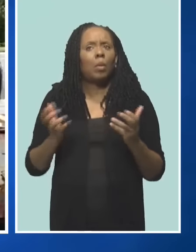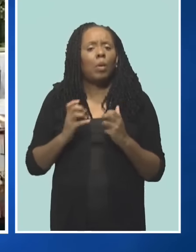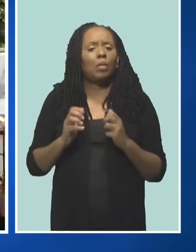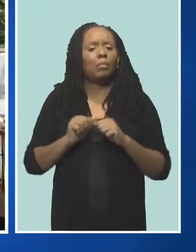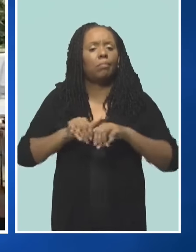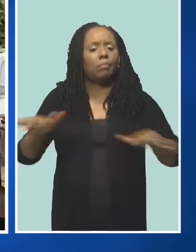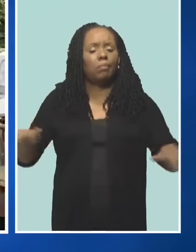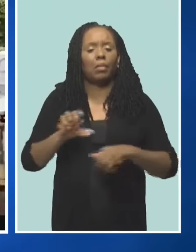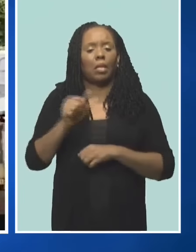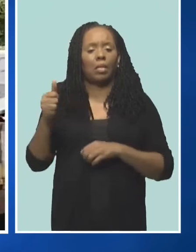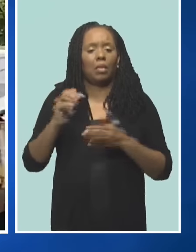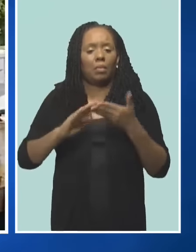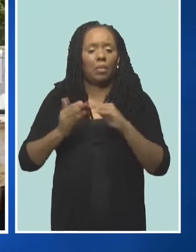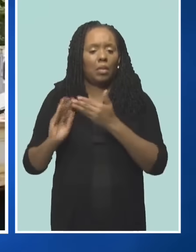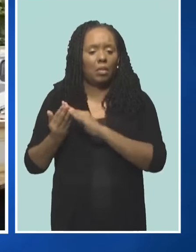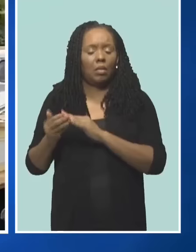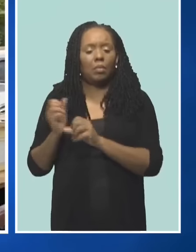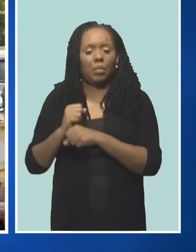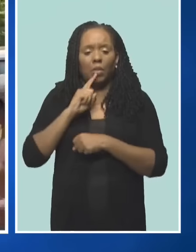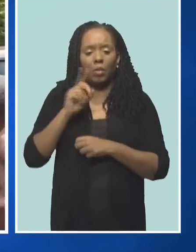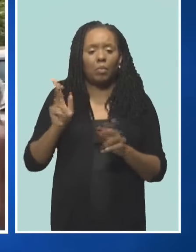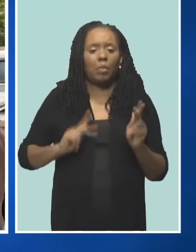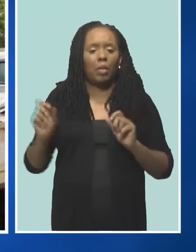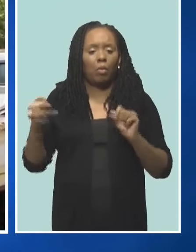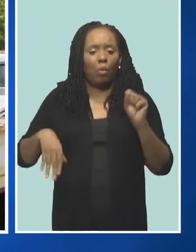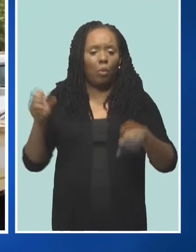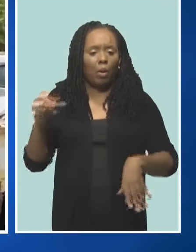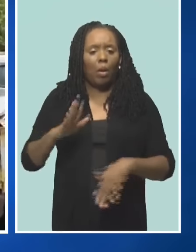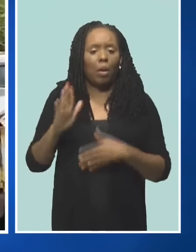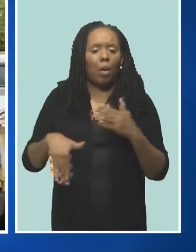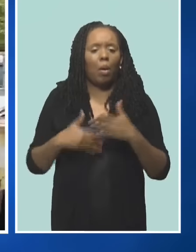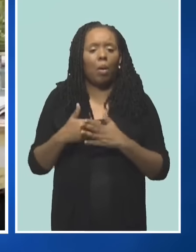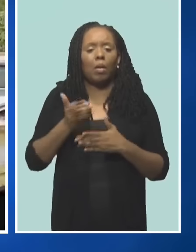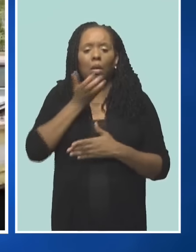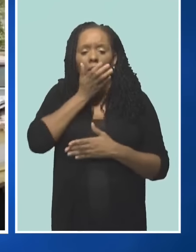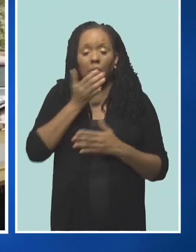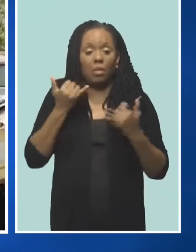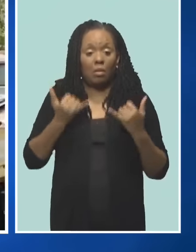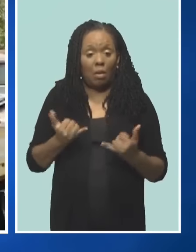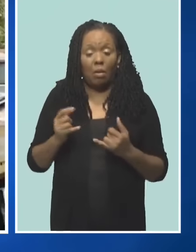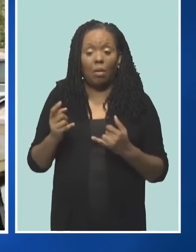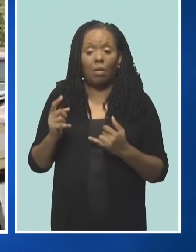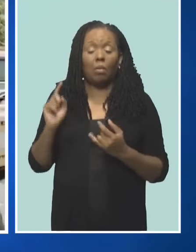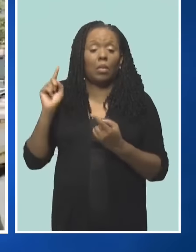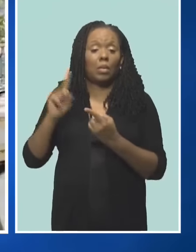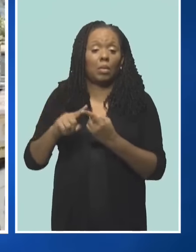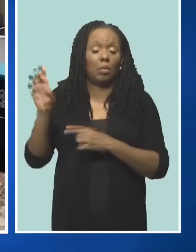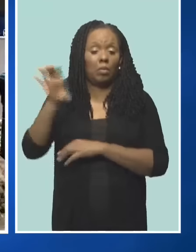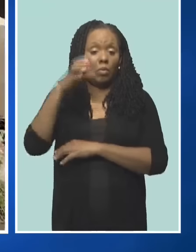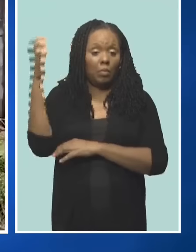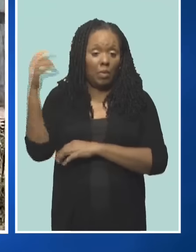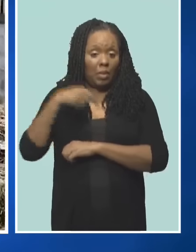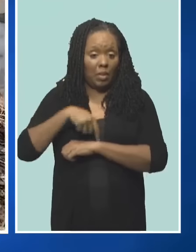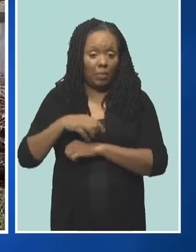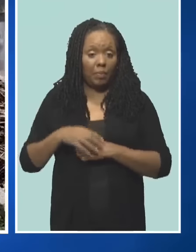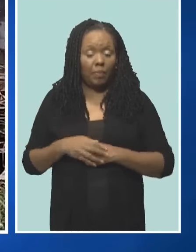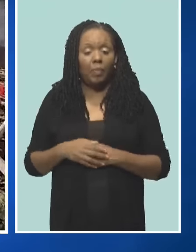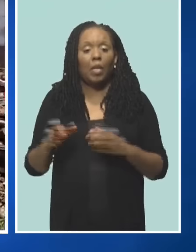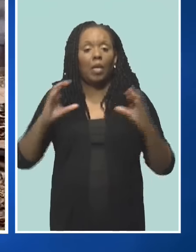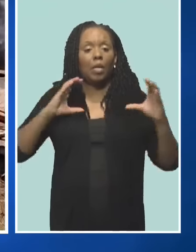the island to ensure residents can discard of their bulk waste from now until Christmas. Communications consultant with